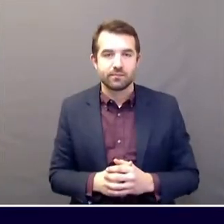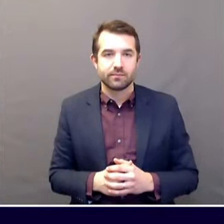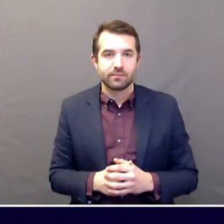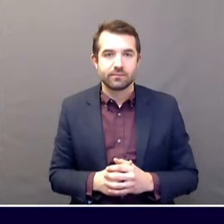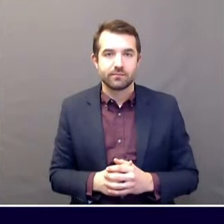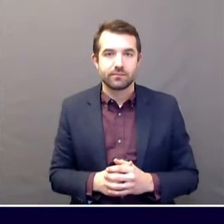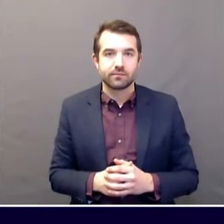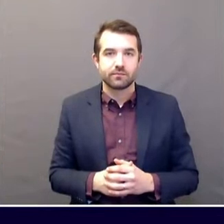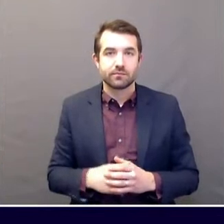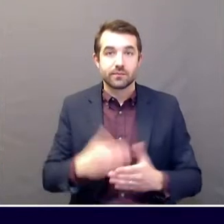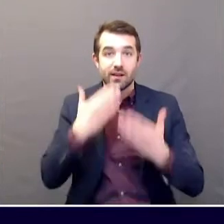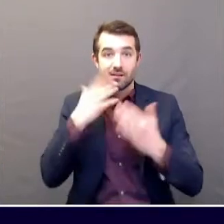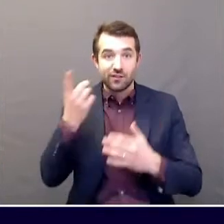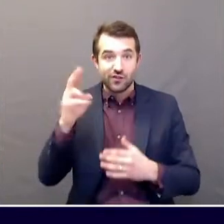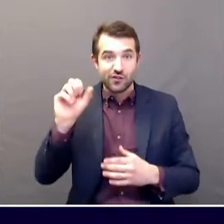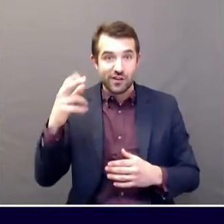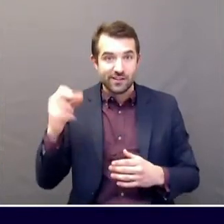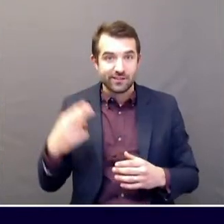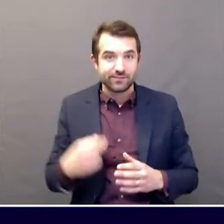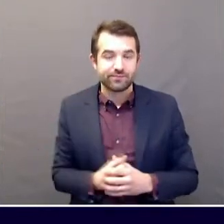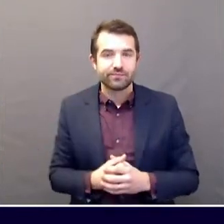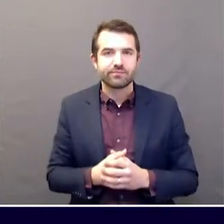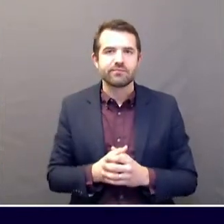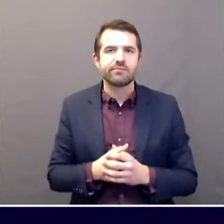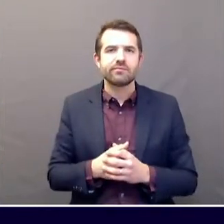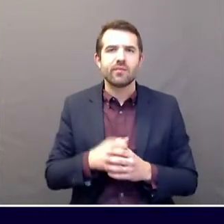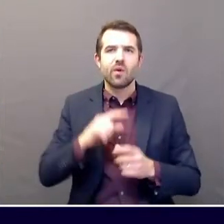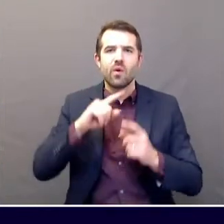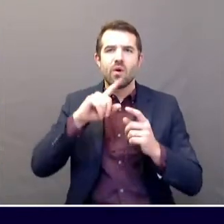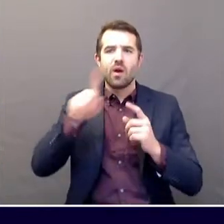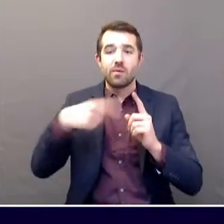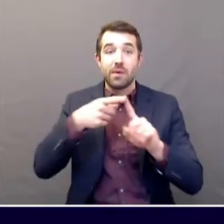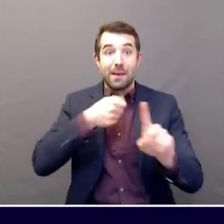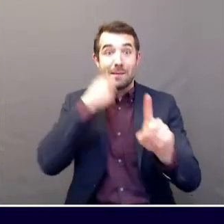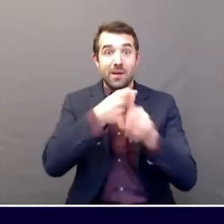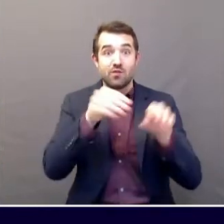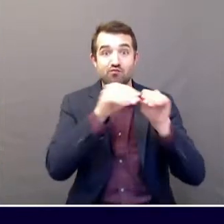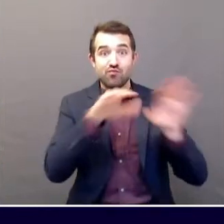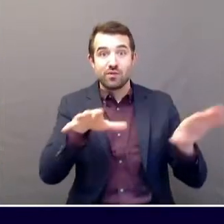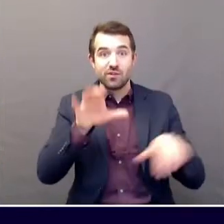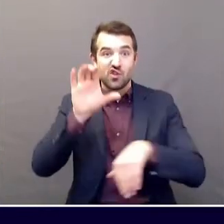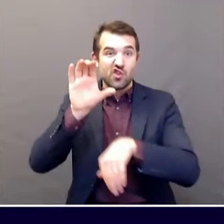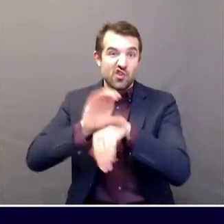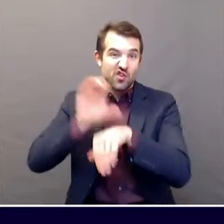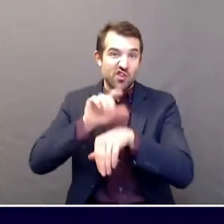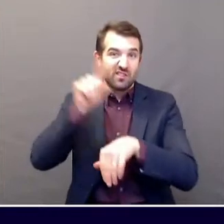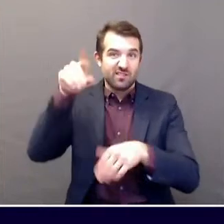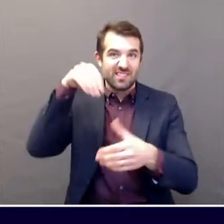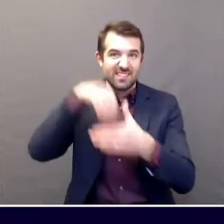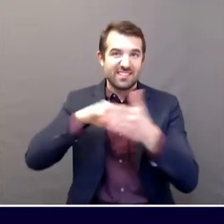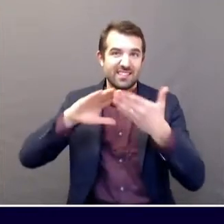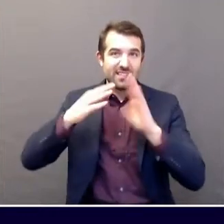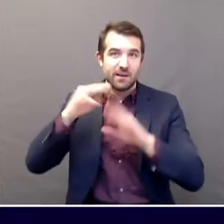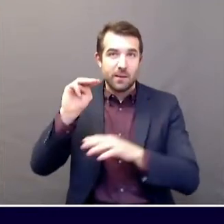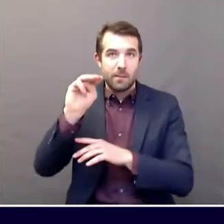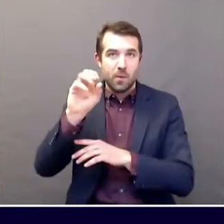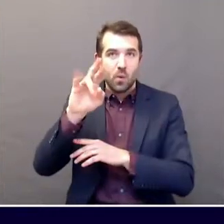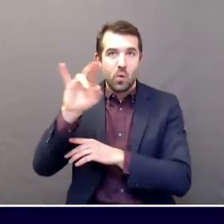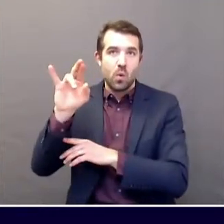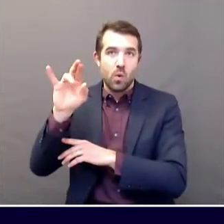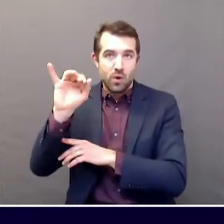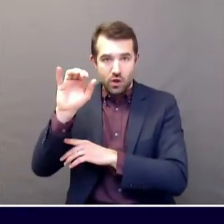Thank you, Dr. Shah. Regarding the outbreak at the Crossroads to Calvary Church in Morrill, is it known if the congregation had been